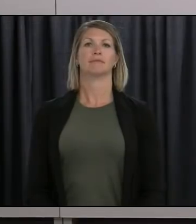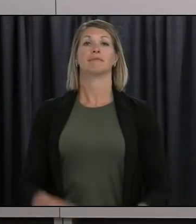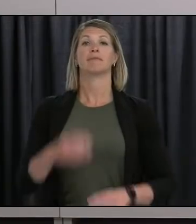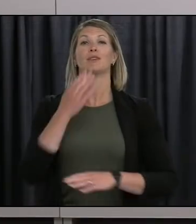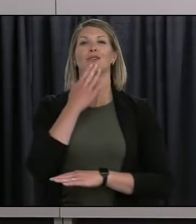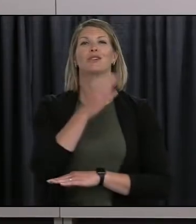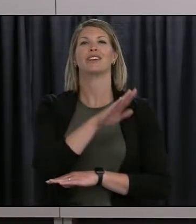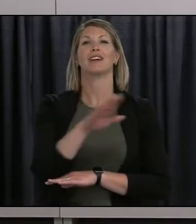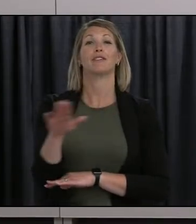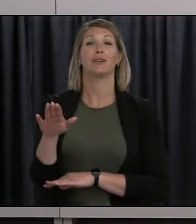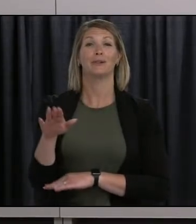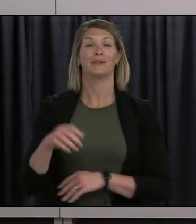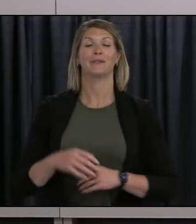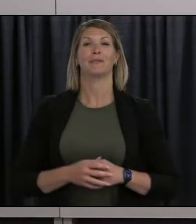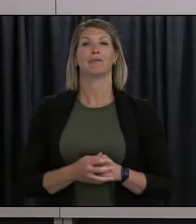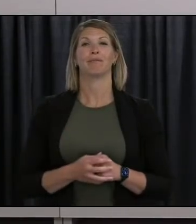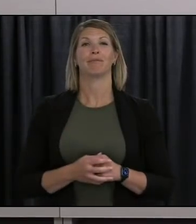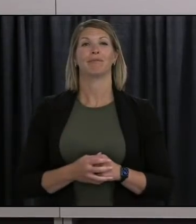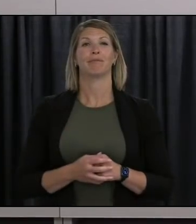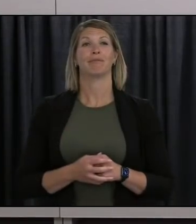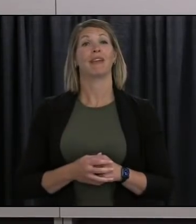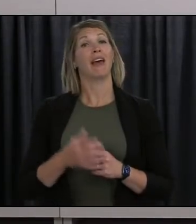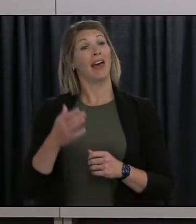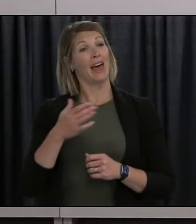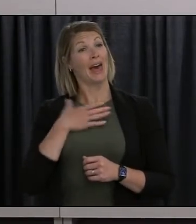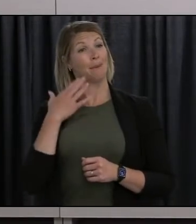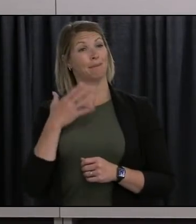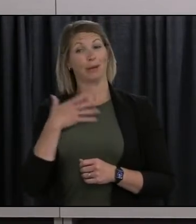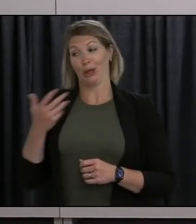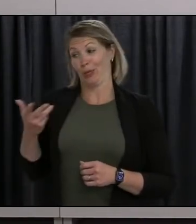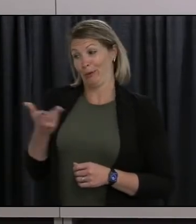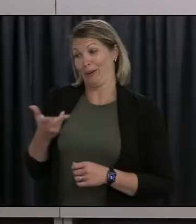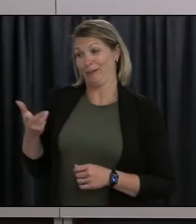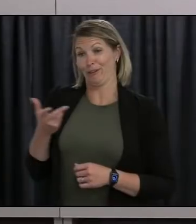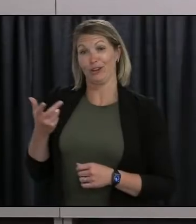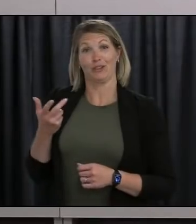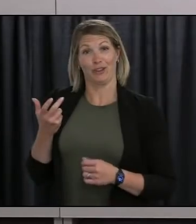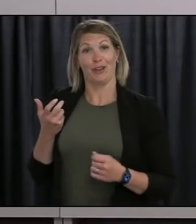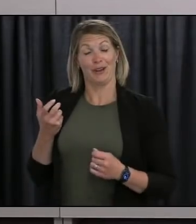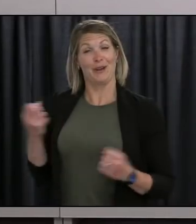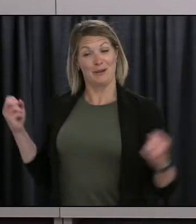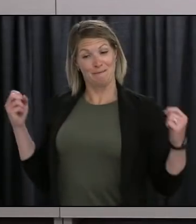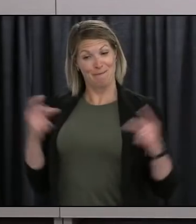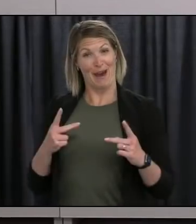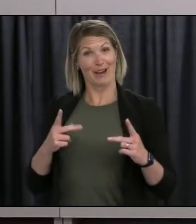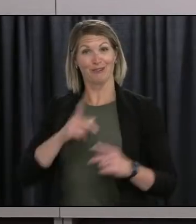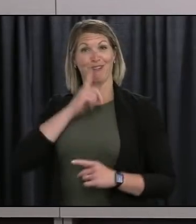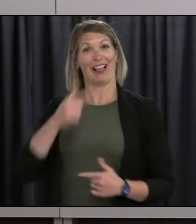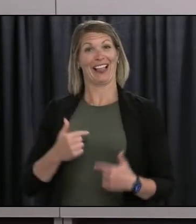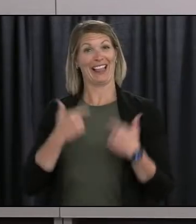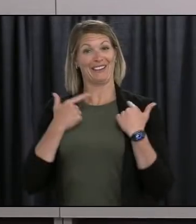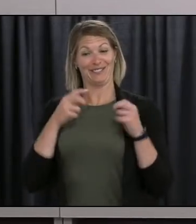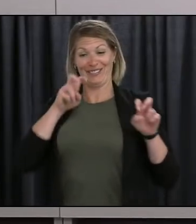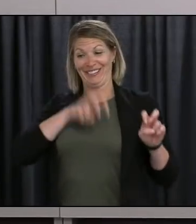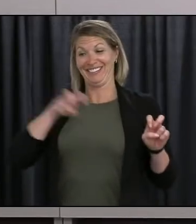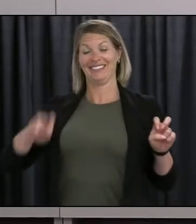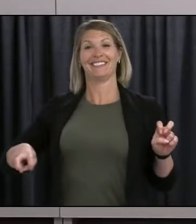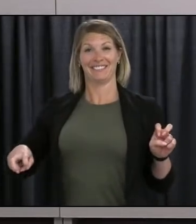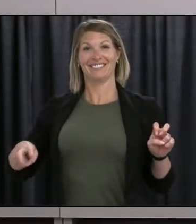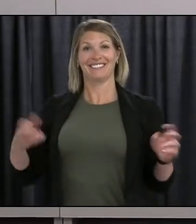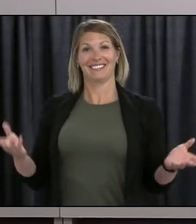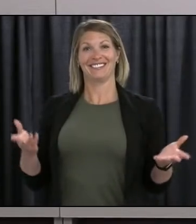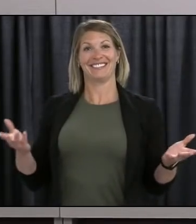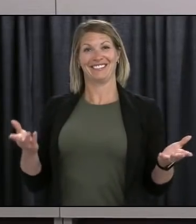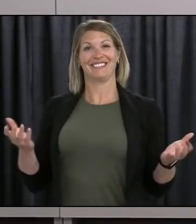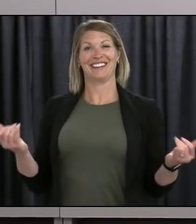Well, good afternoon, everyone. It's pleased to see that all the members of the band are back today, all three people. All three of us are sitting at the desk